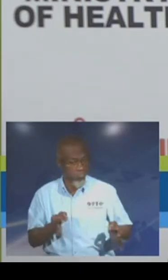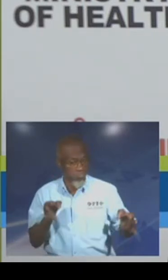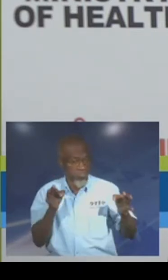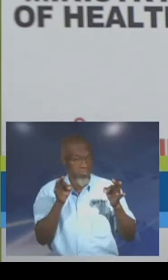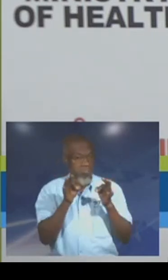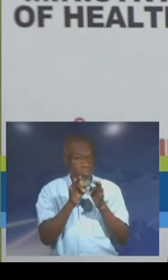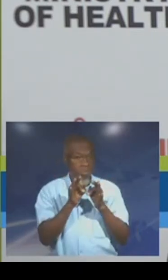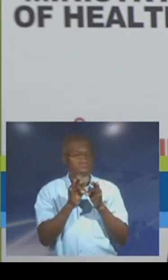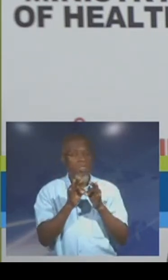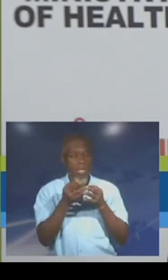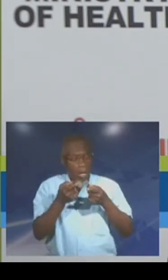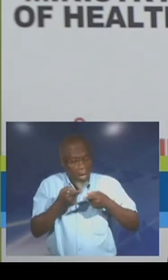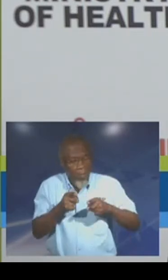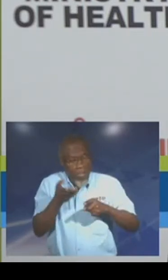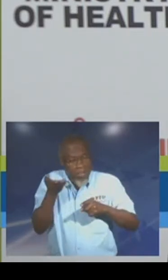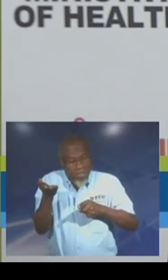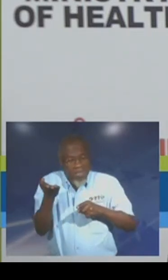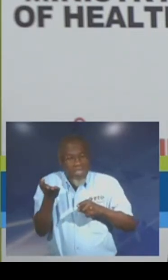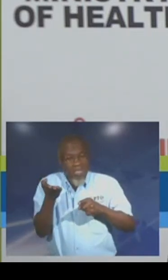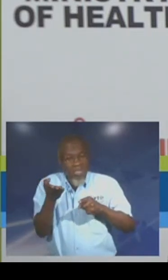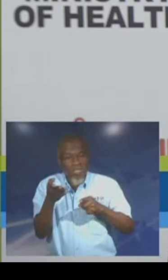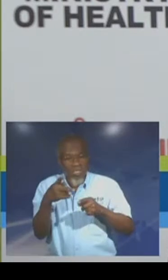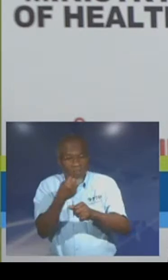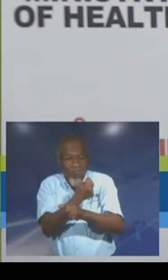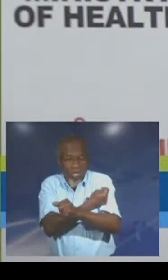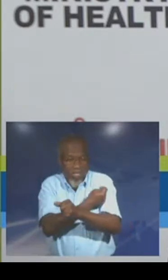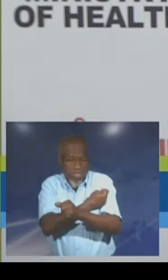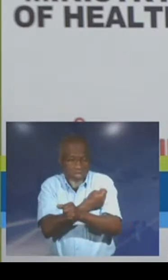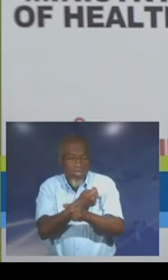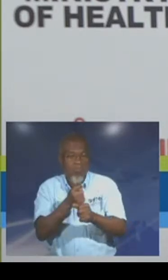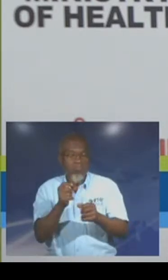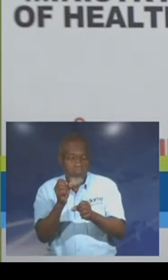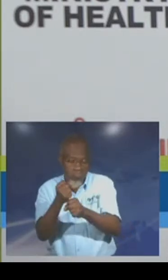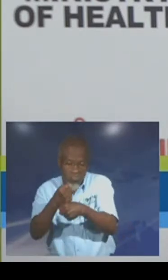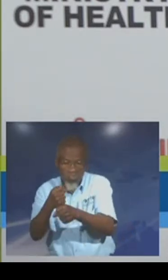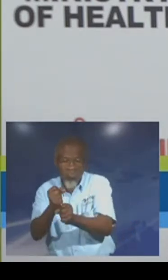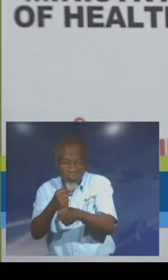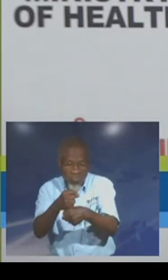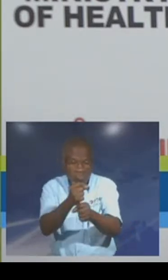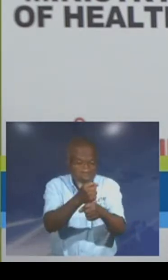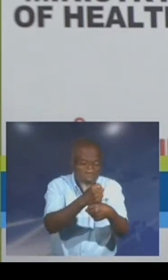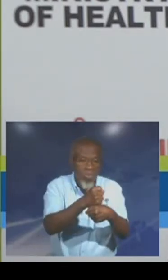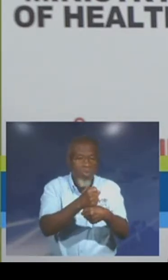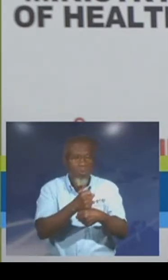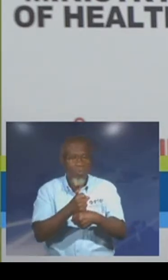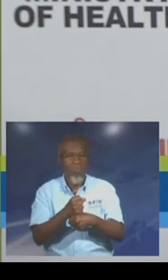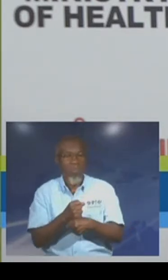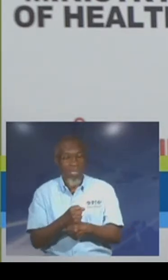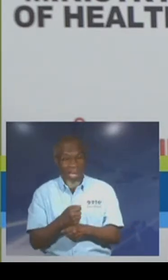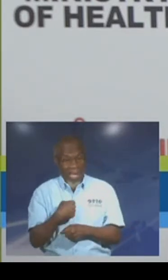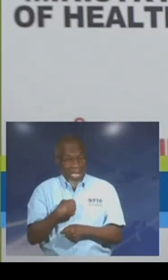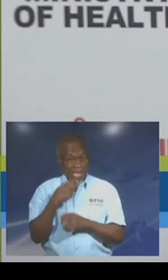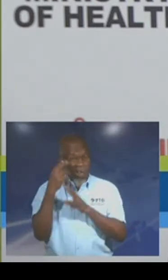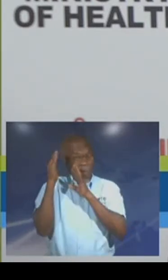COVID and the lack of COVID vaccines for small countries would have taught the global community a